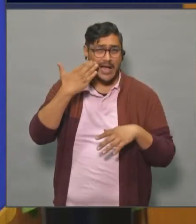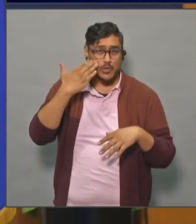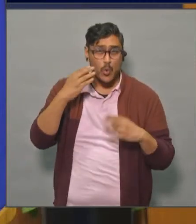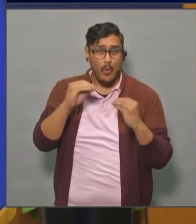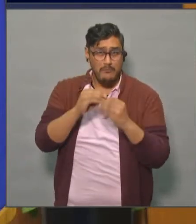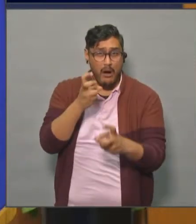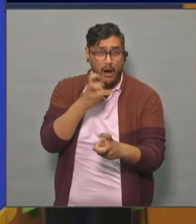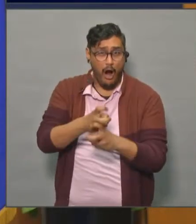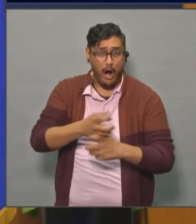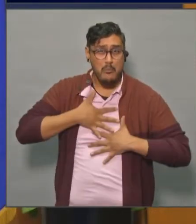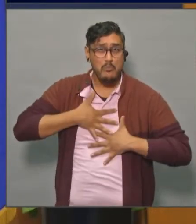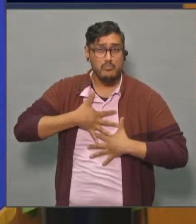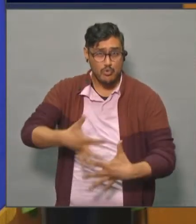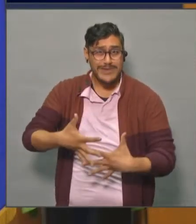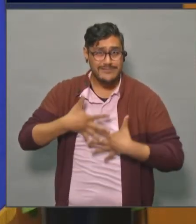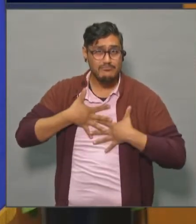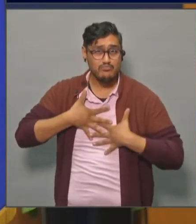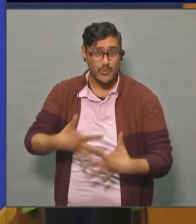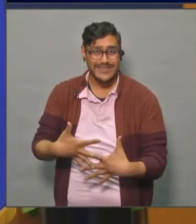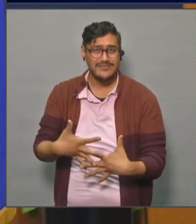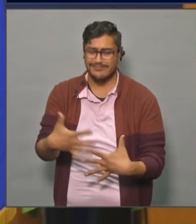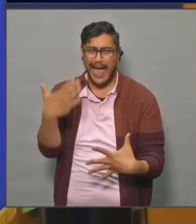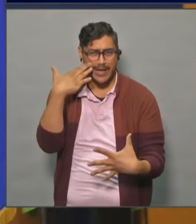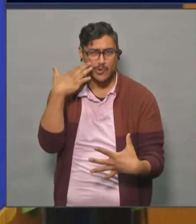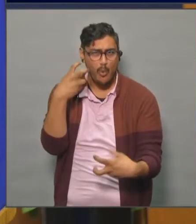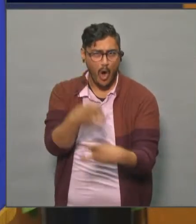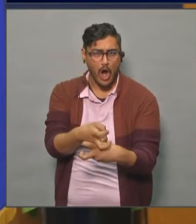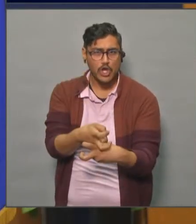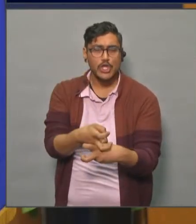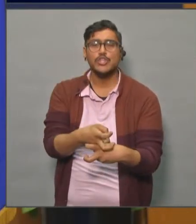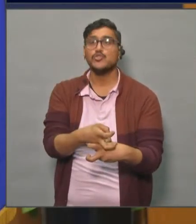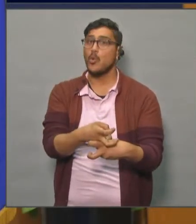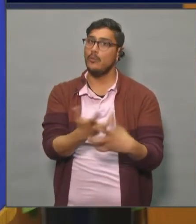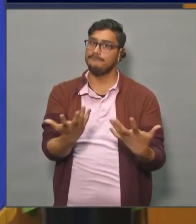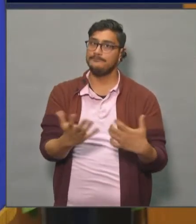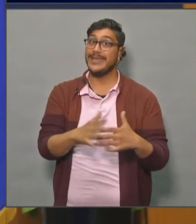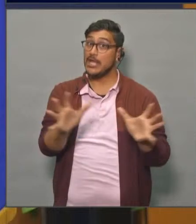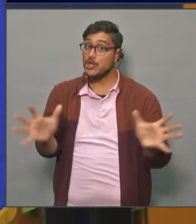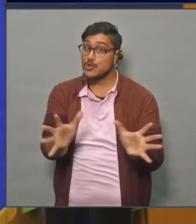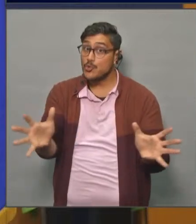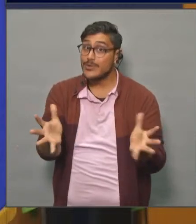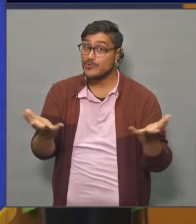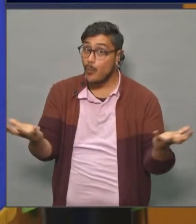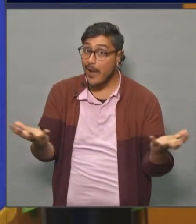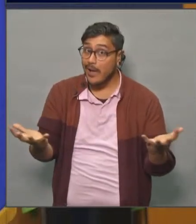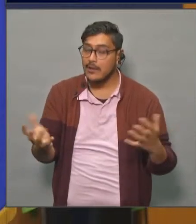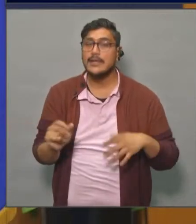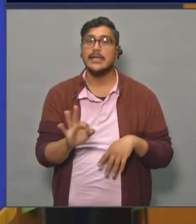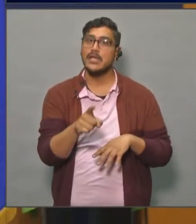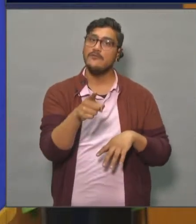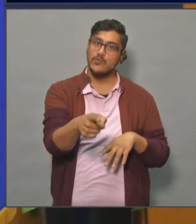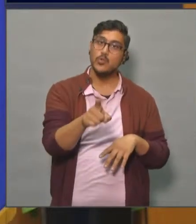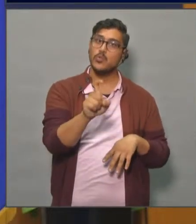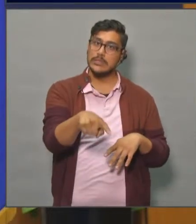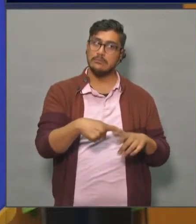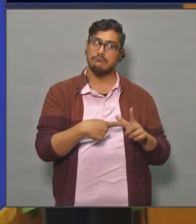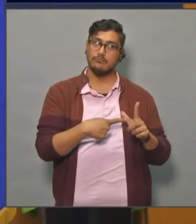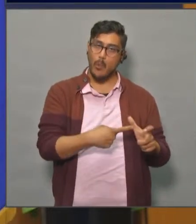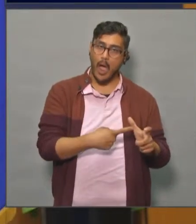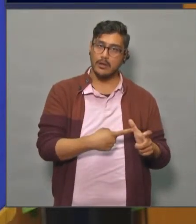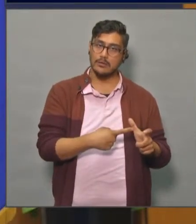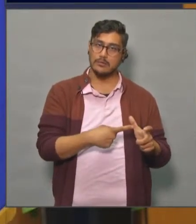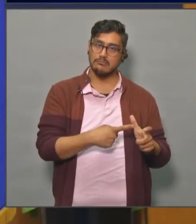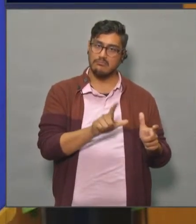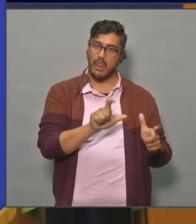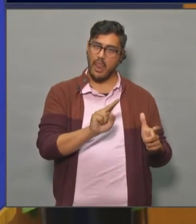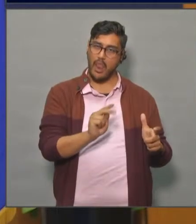difficult for you to breathe. We encourage people who want to do exertion that's going to task their lungs to